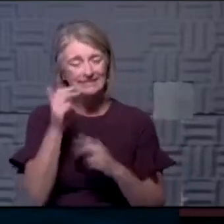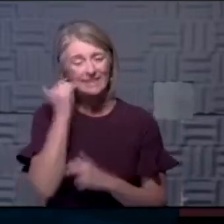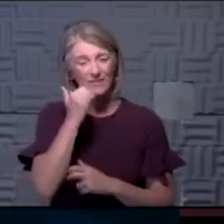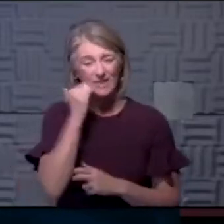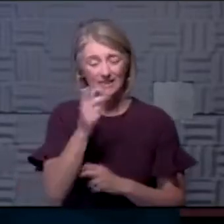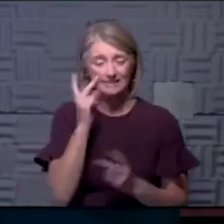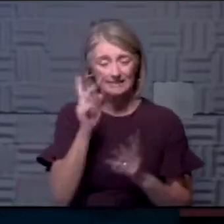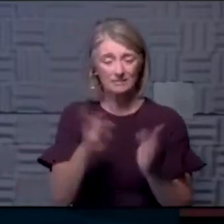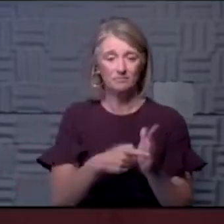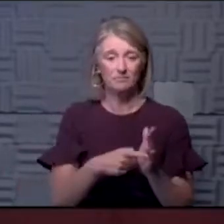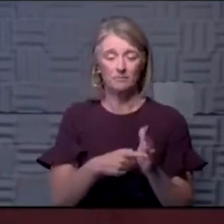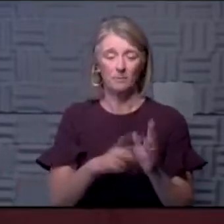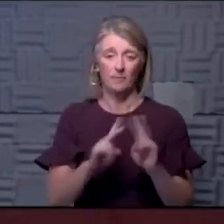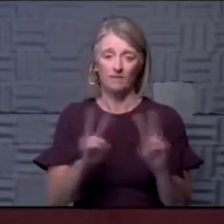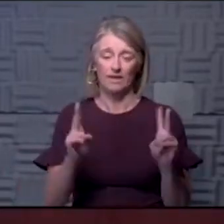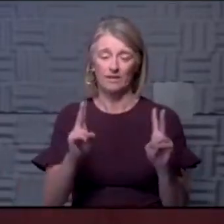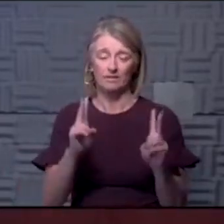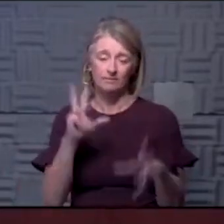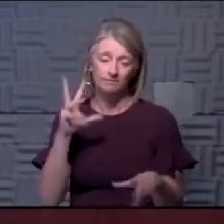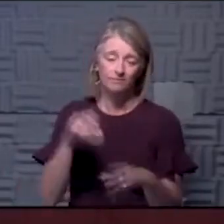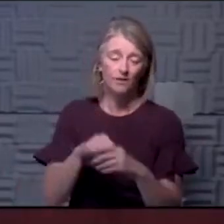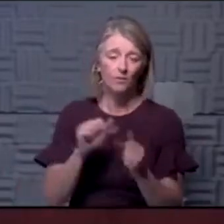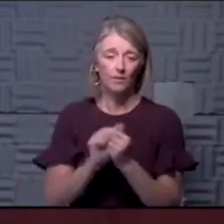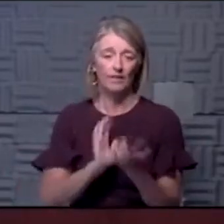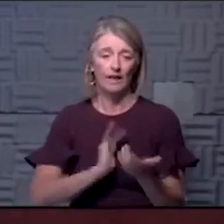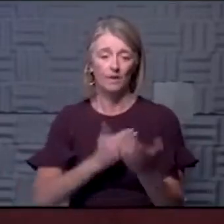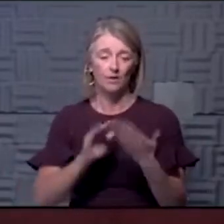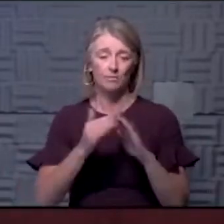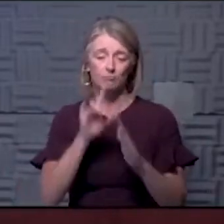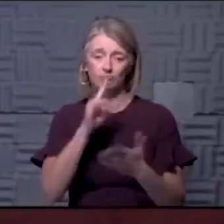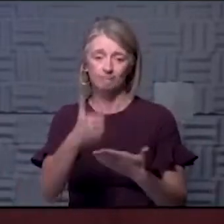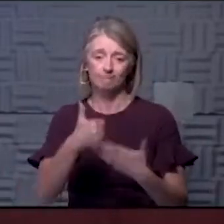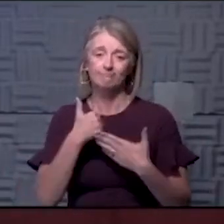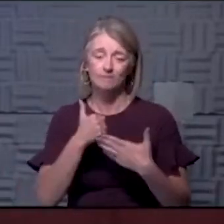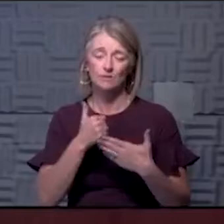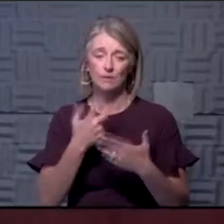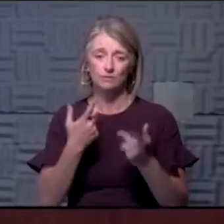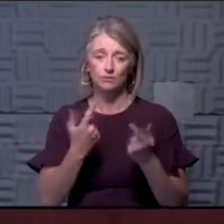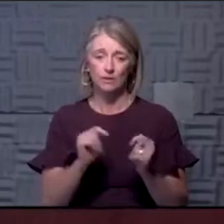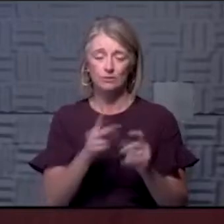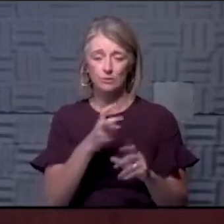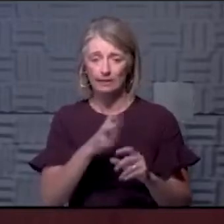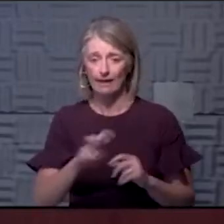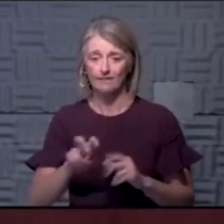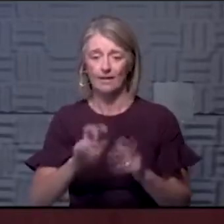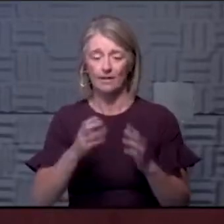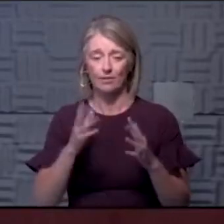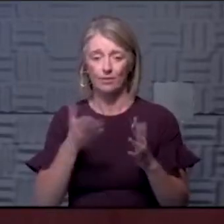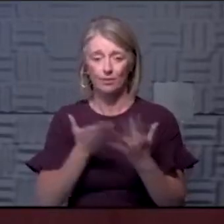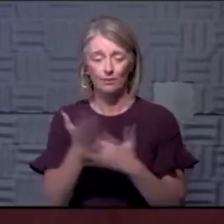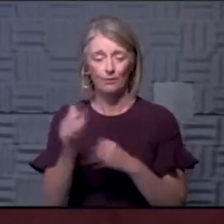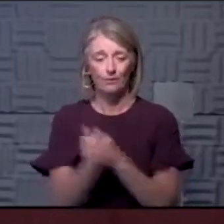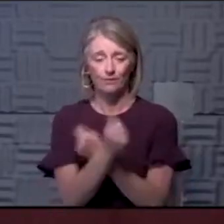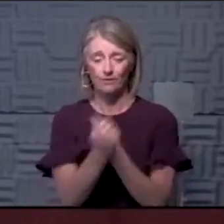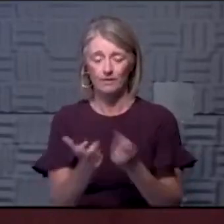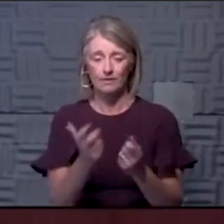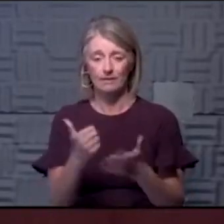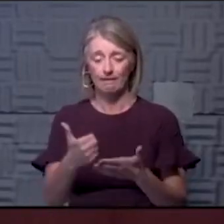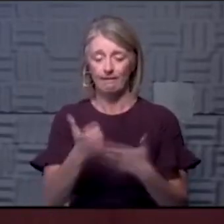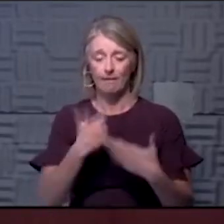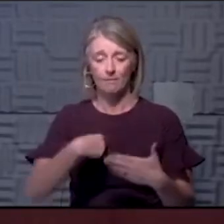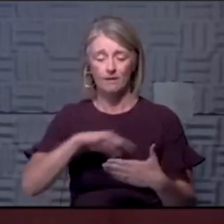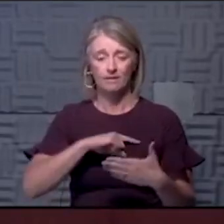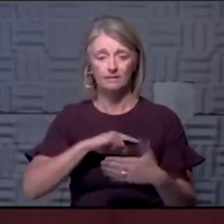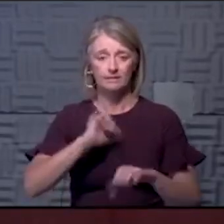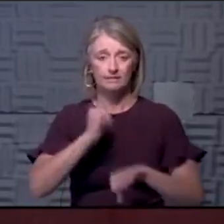So very in tune with our community, and that's been really helpful as we've tried to navigate through this, and including helping us